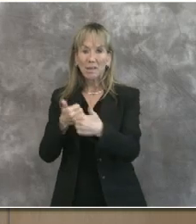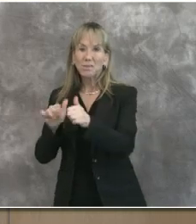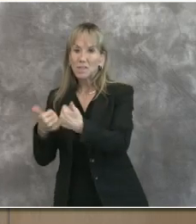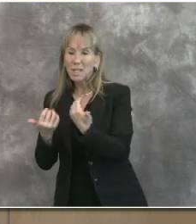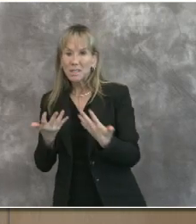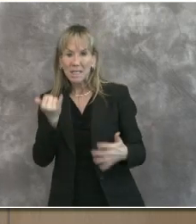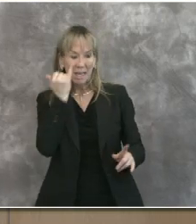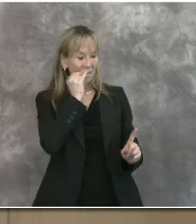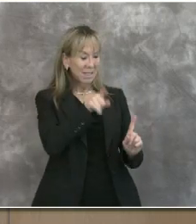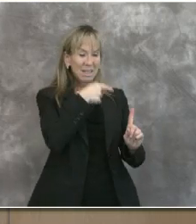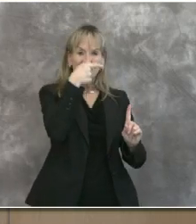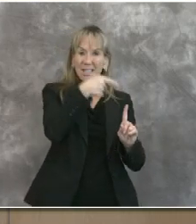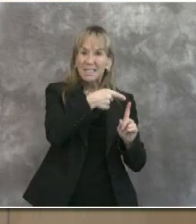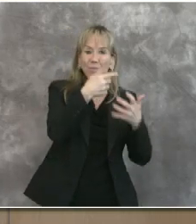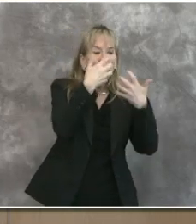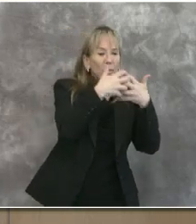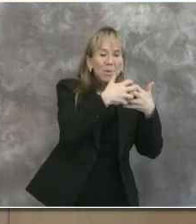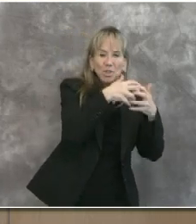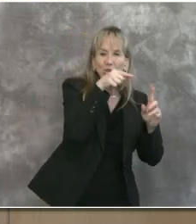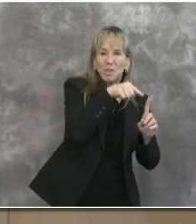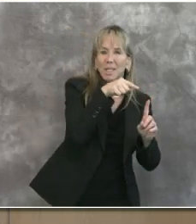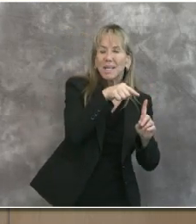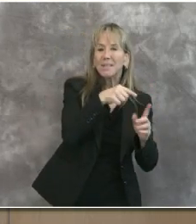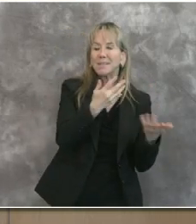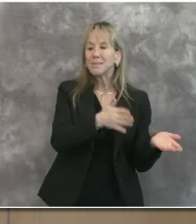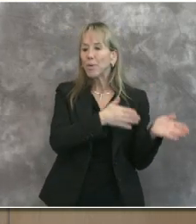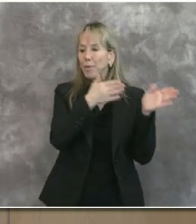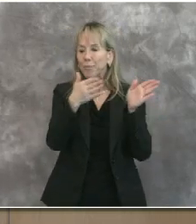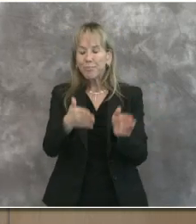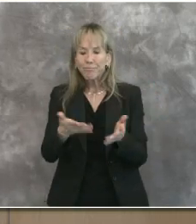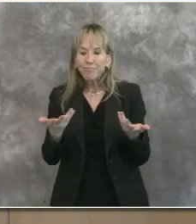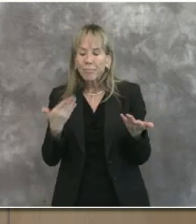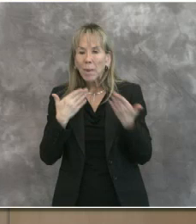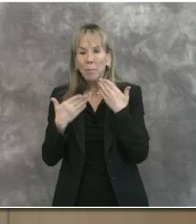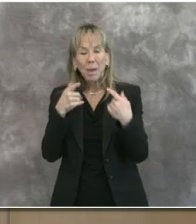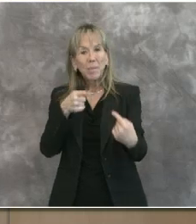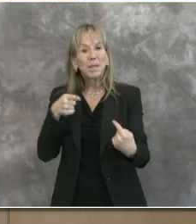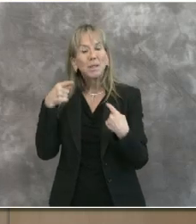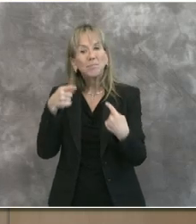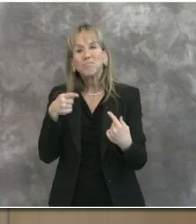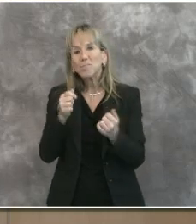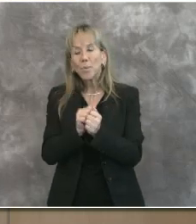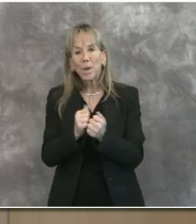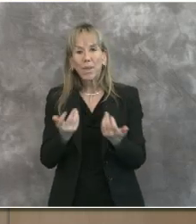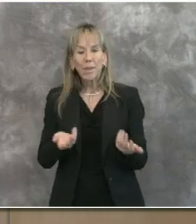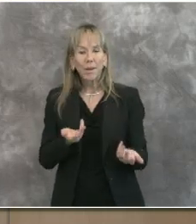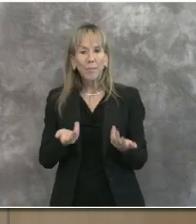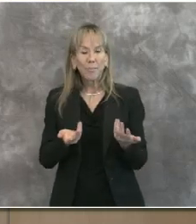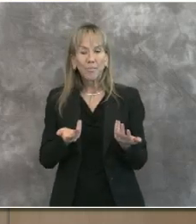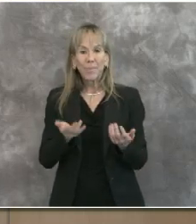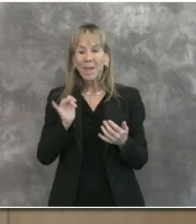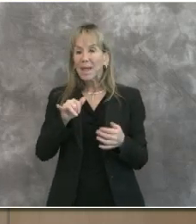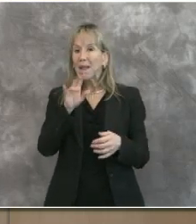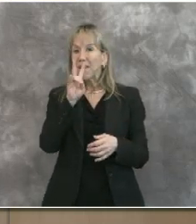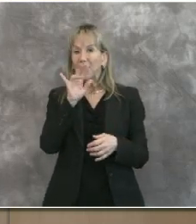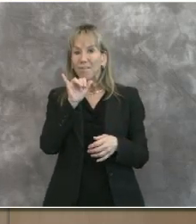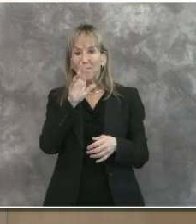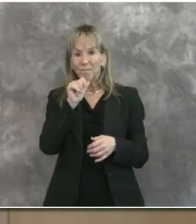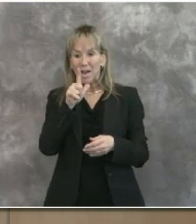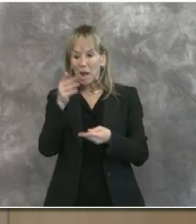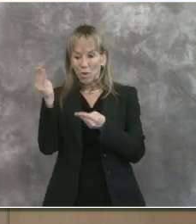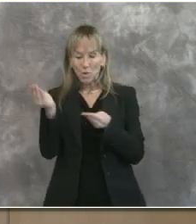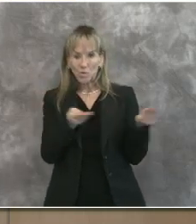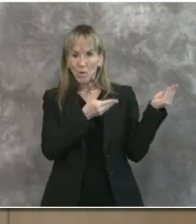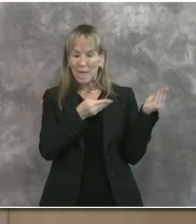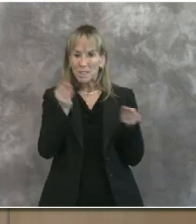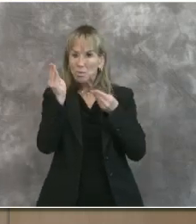for specific machines, whether it's the viral transport media being